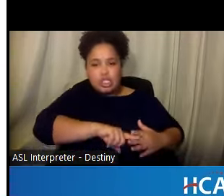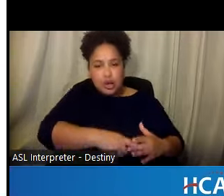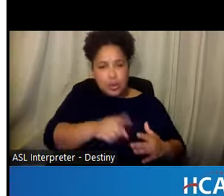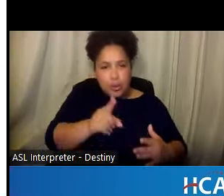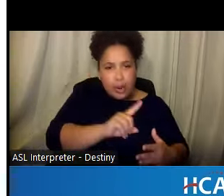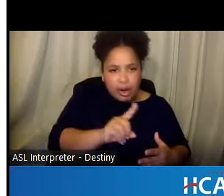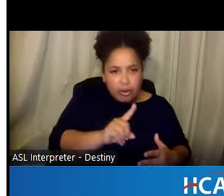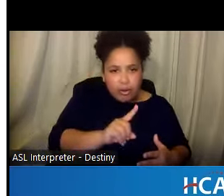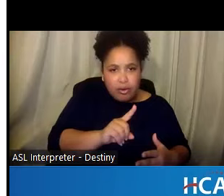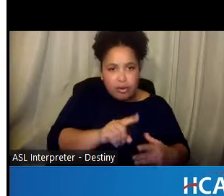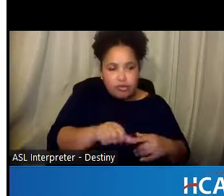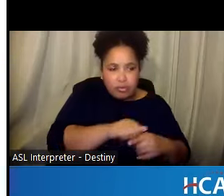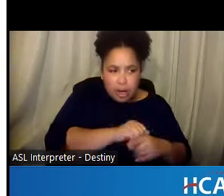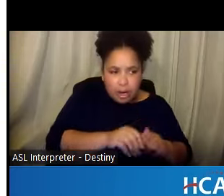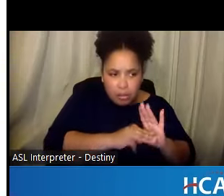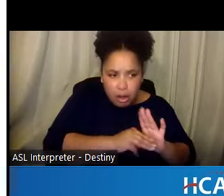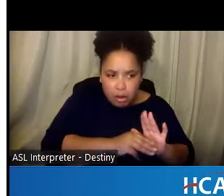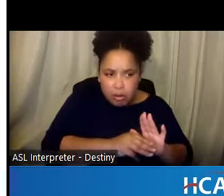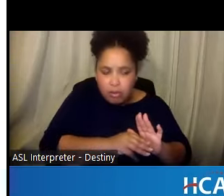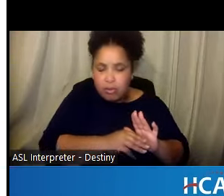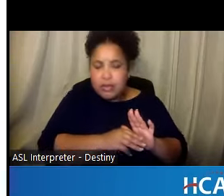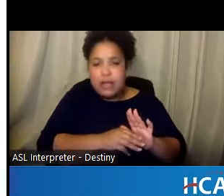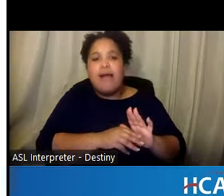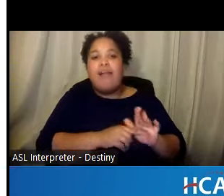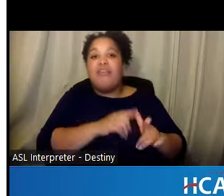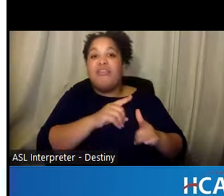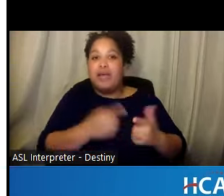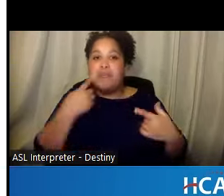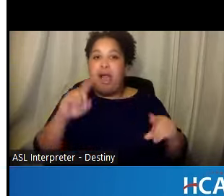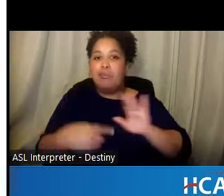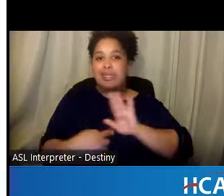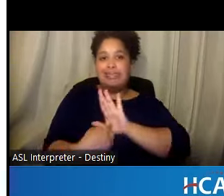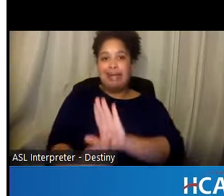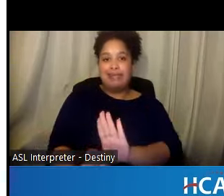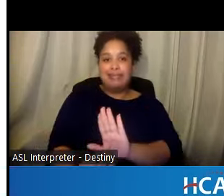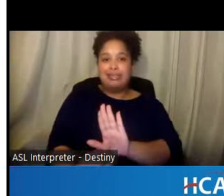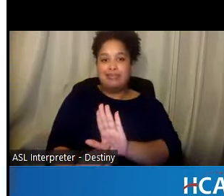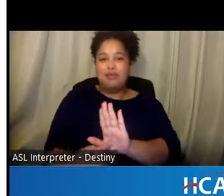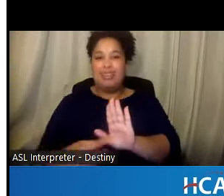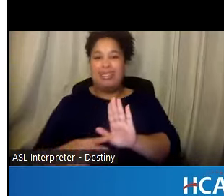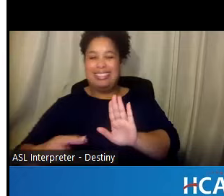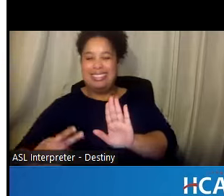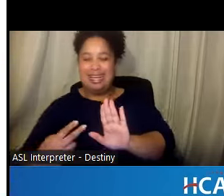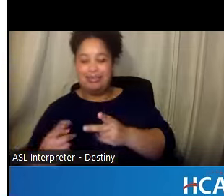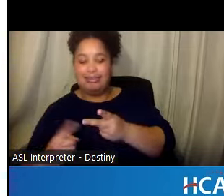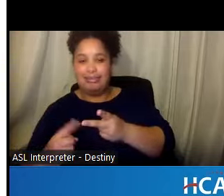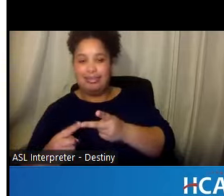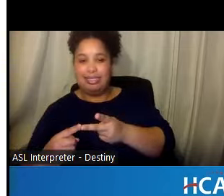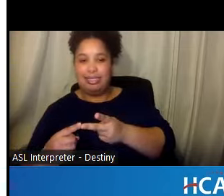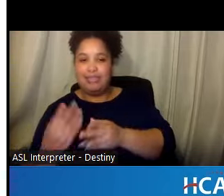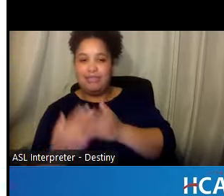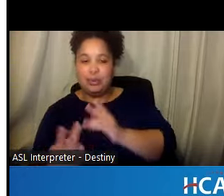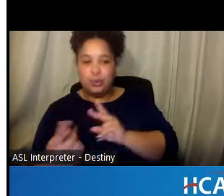far as a training model to then present in phase 2. And so phase 2